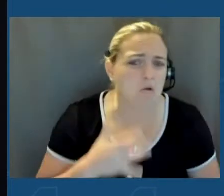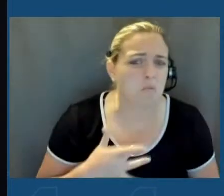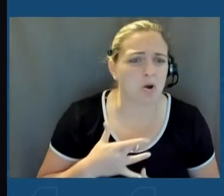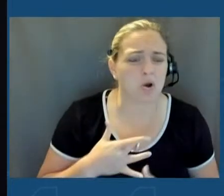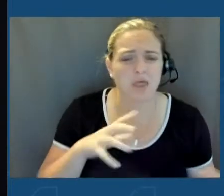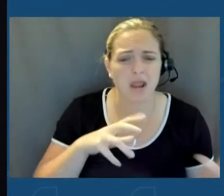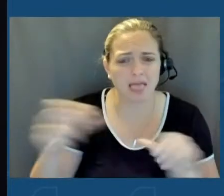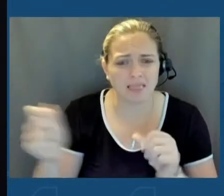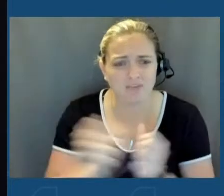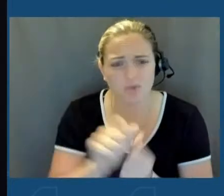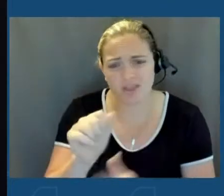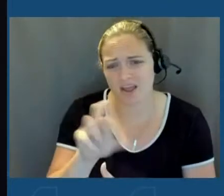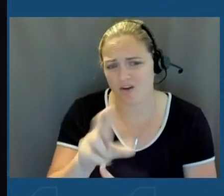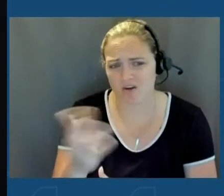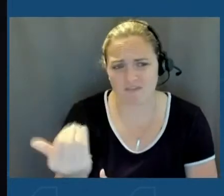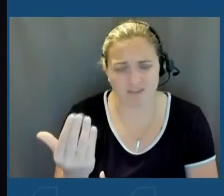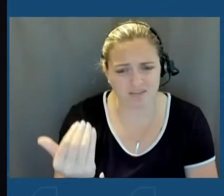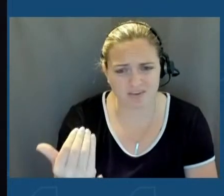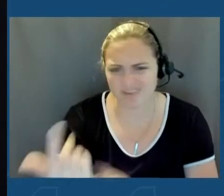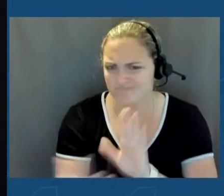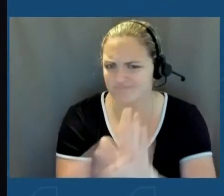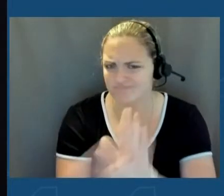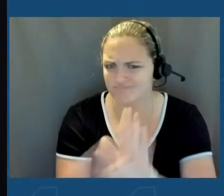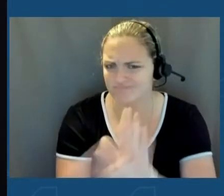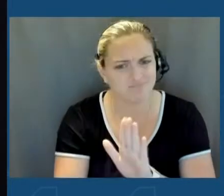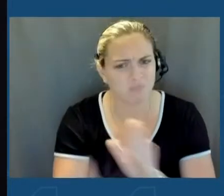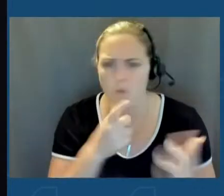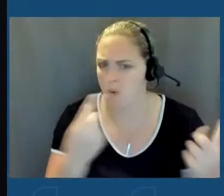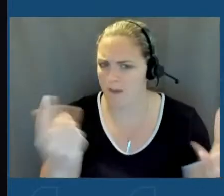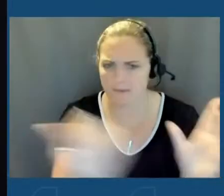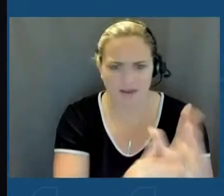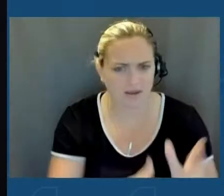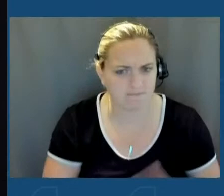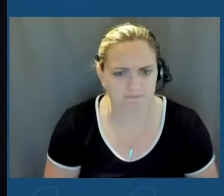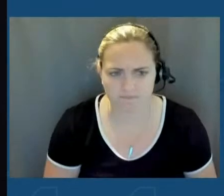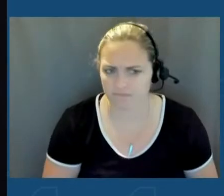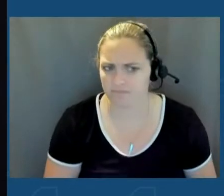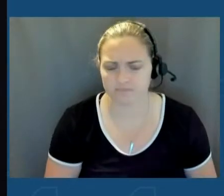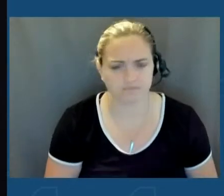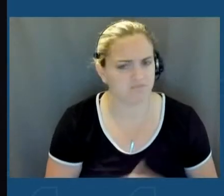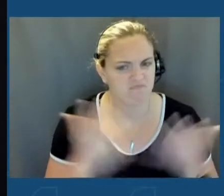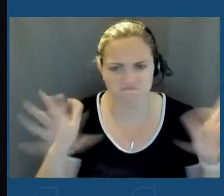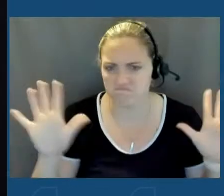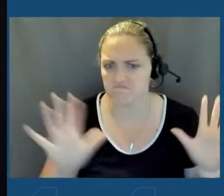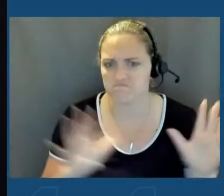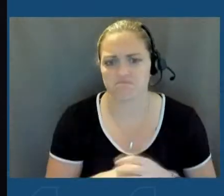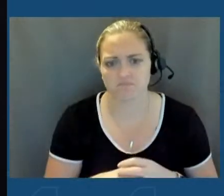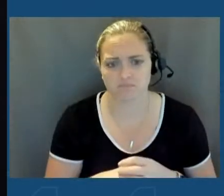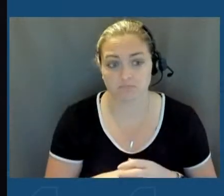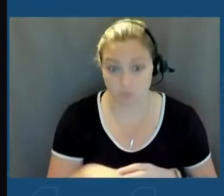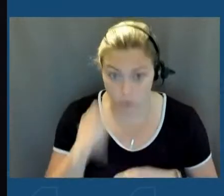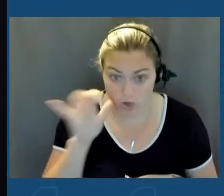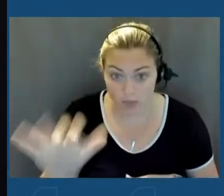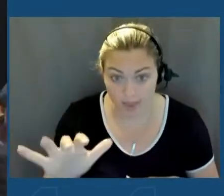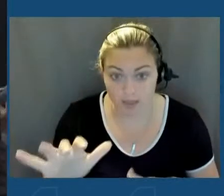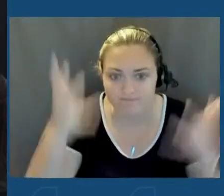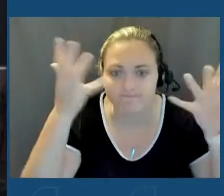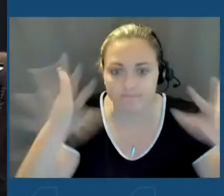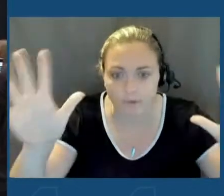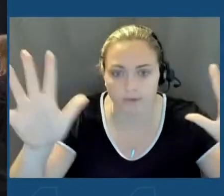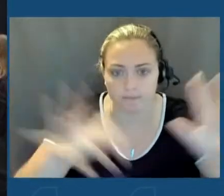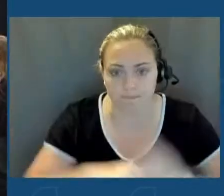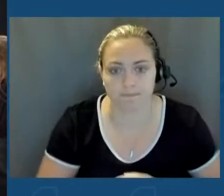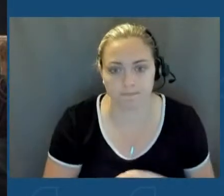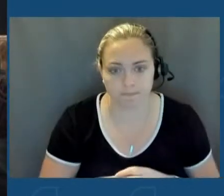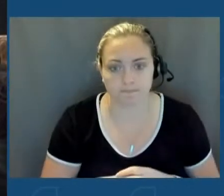with an AR-15. Those days are over. Those days are over. You hear that? Those days are